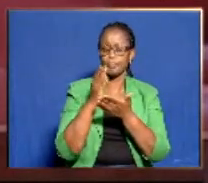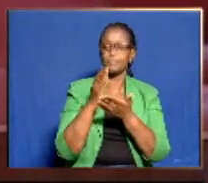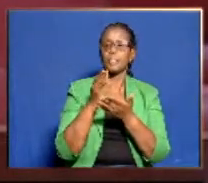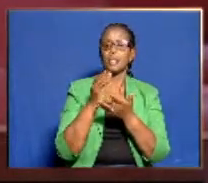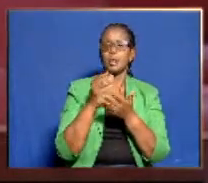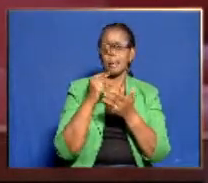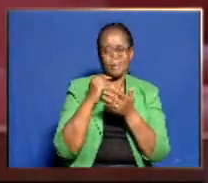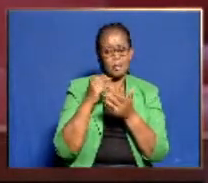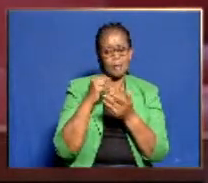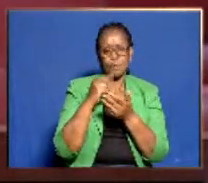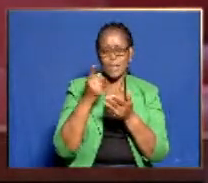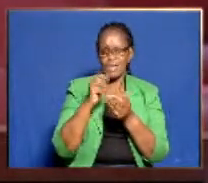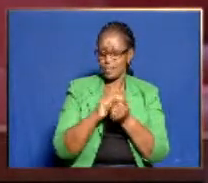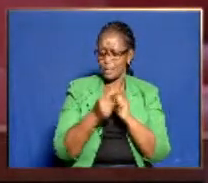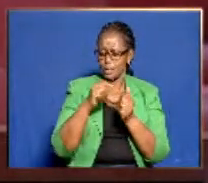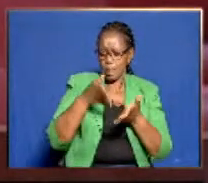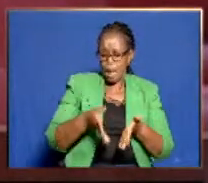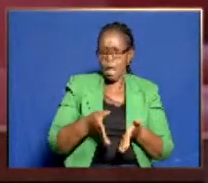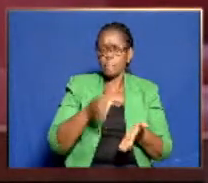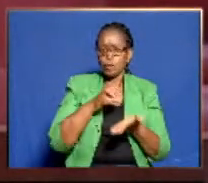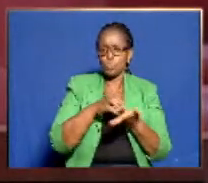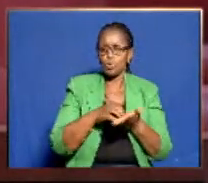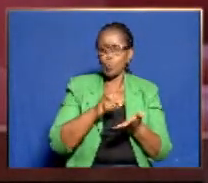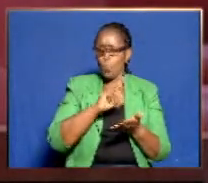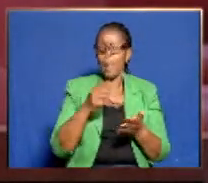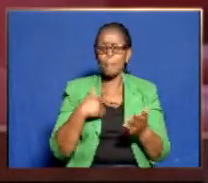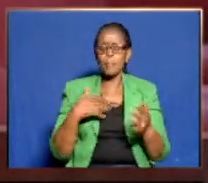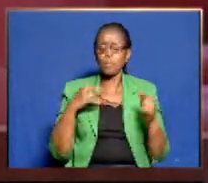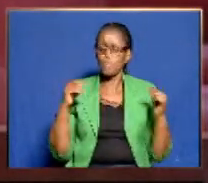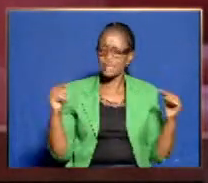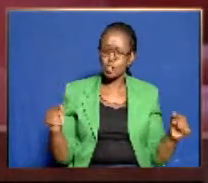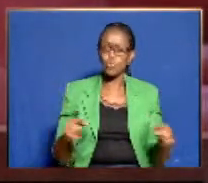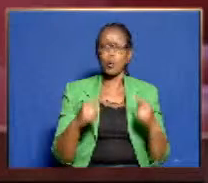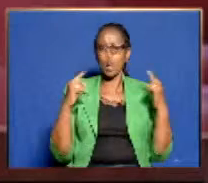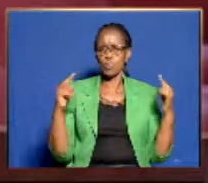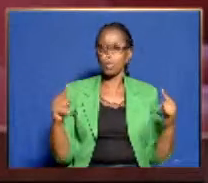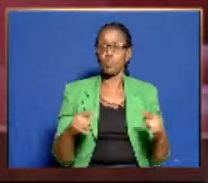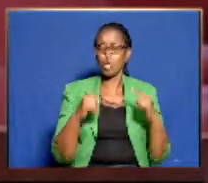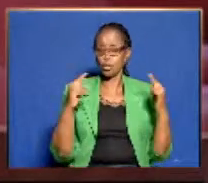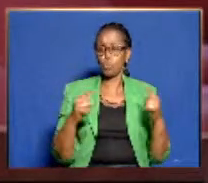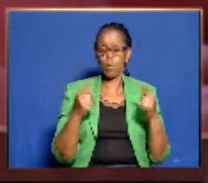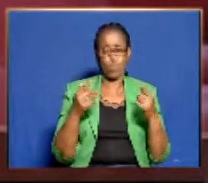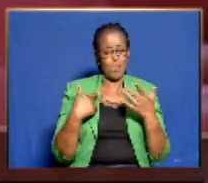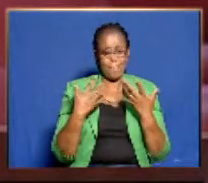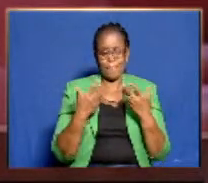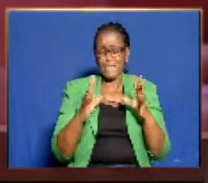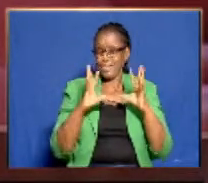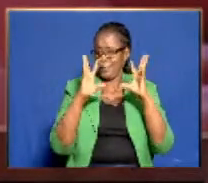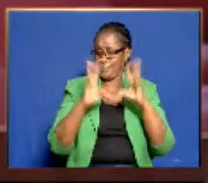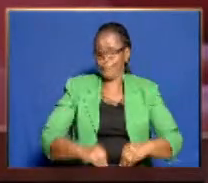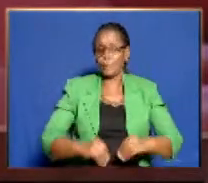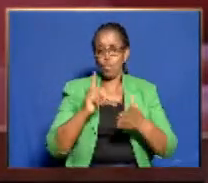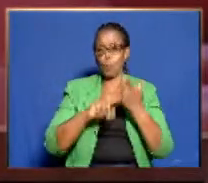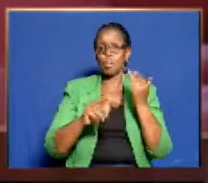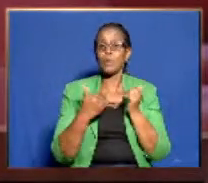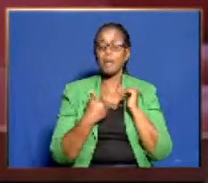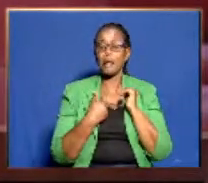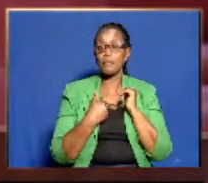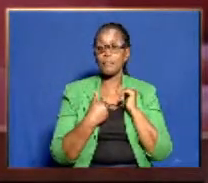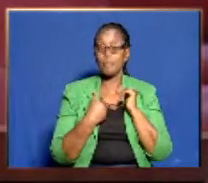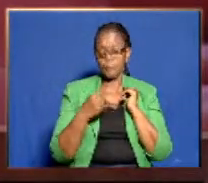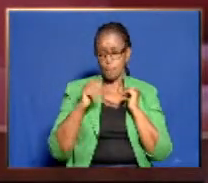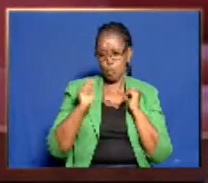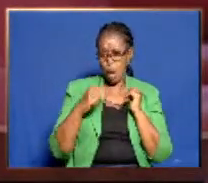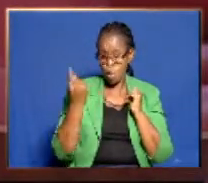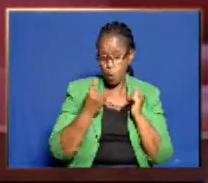struggling to get a pie of what is already exhausted, Honorable Speaker, because you can only give what you have, and when you don't